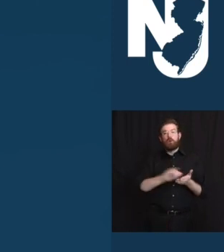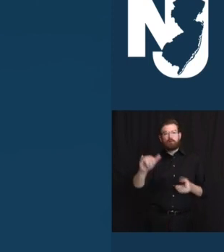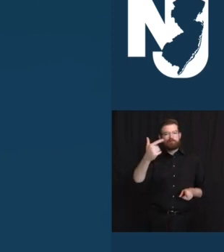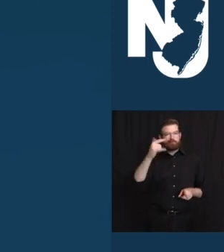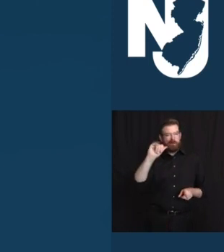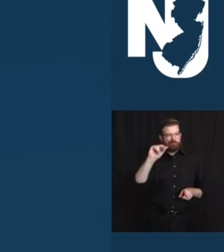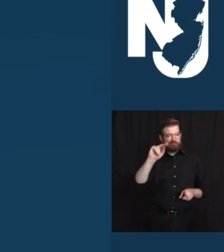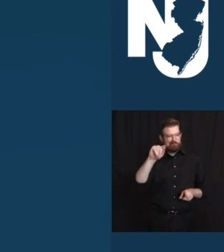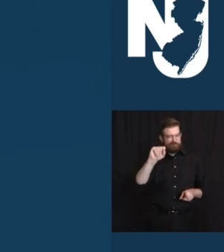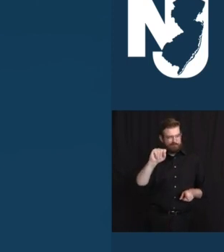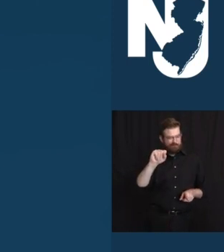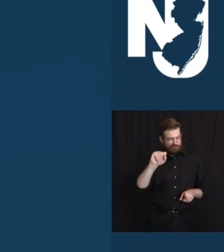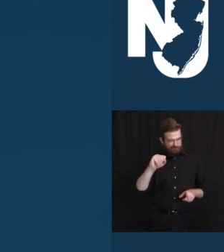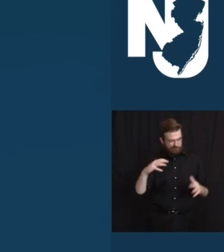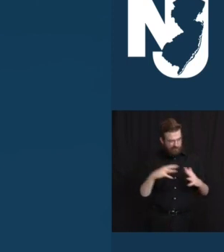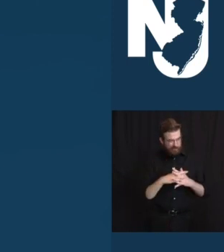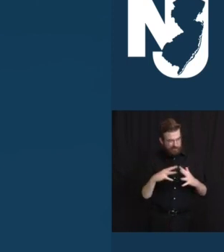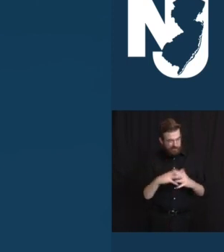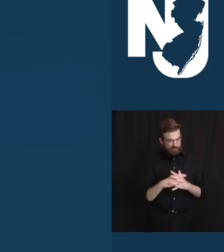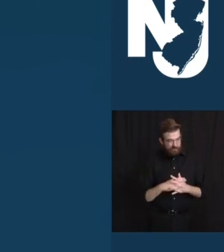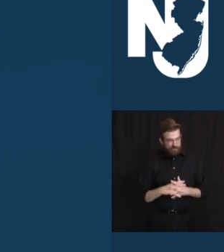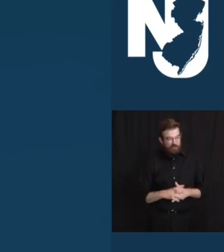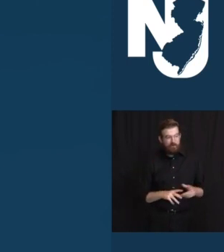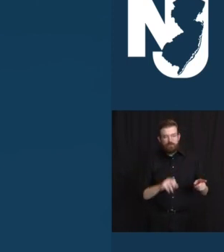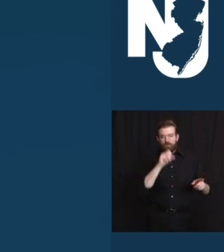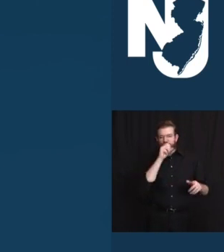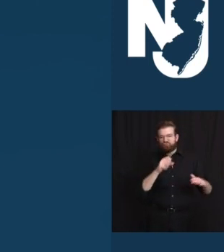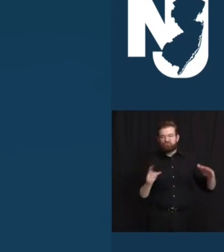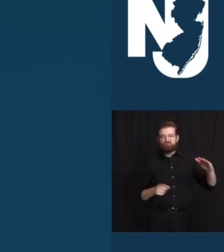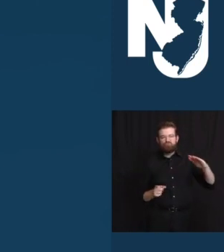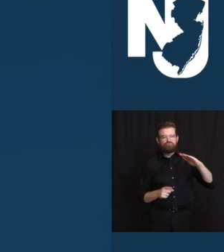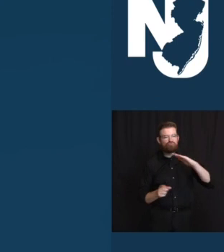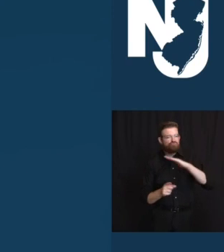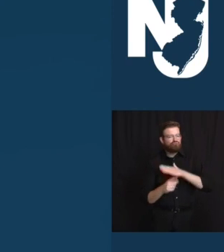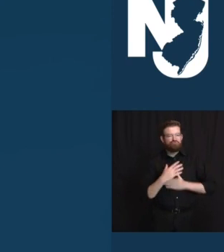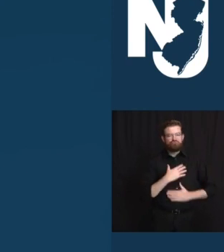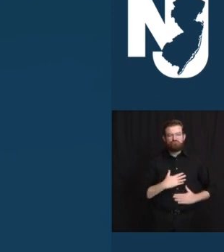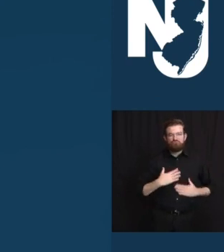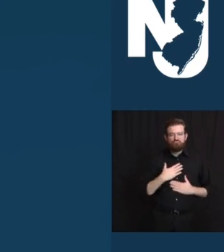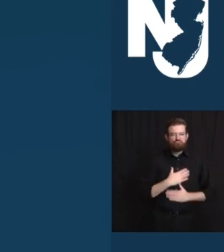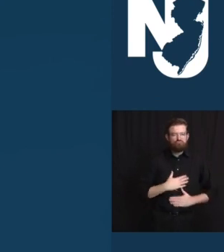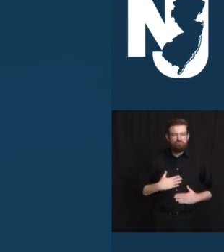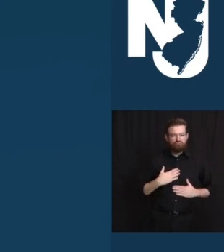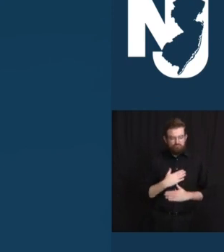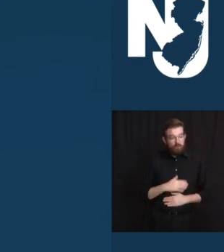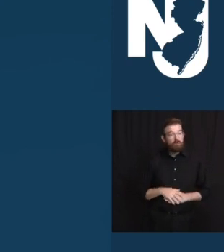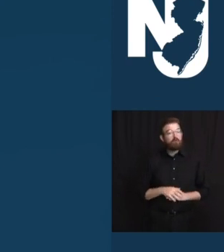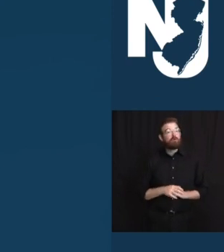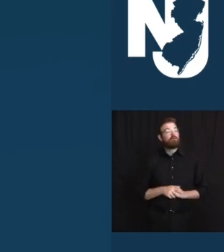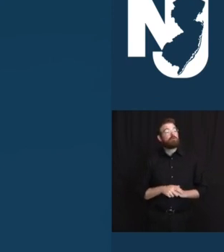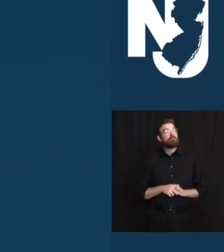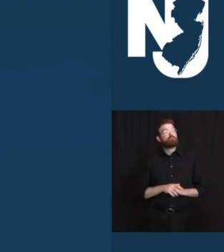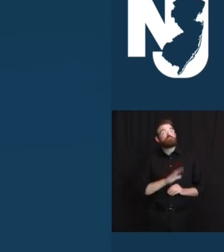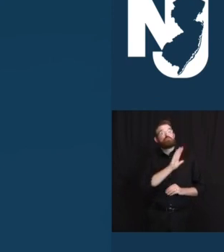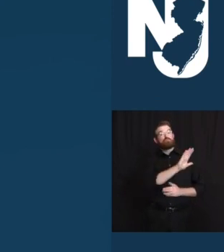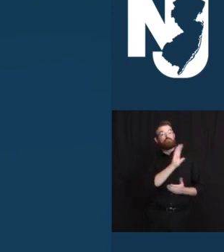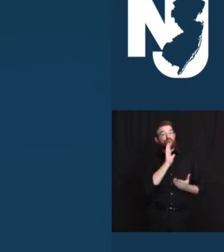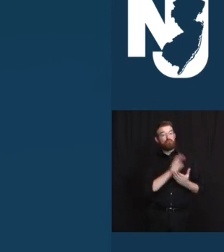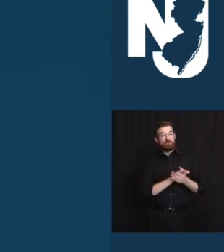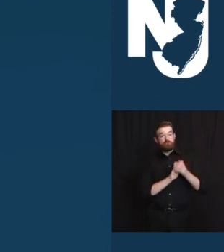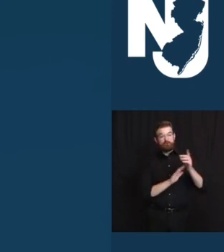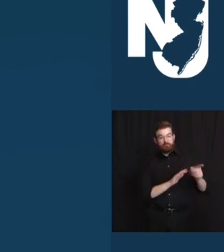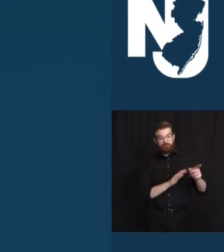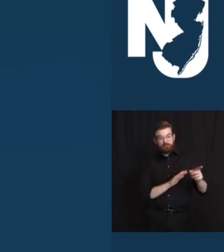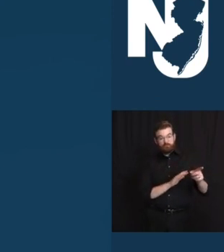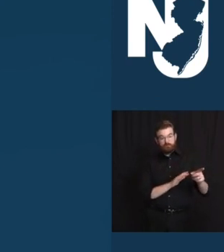adventures, especially if there was a good time to follow. He is survived by his wife of the past 36 years, Joanne, and